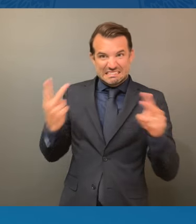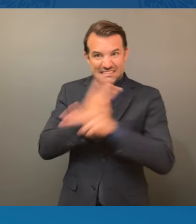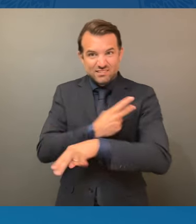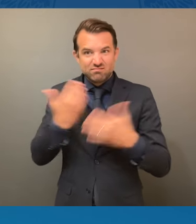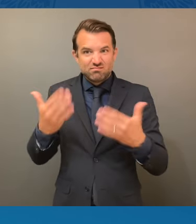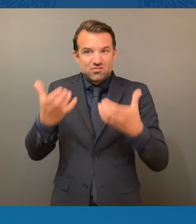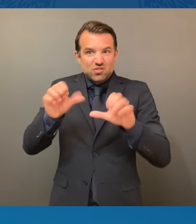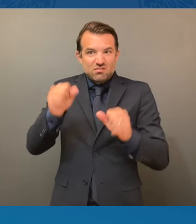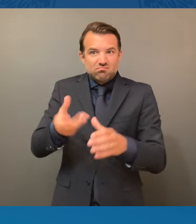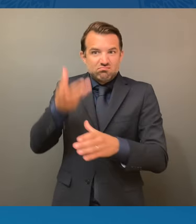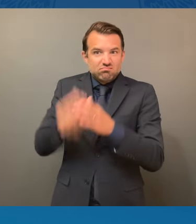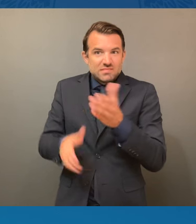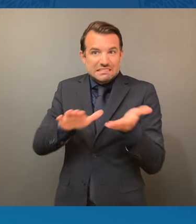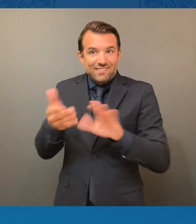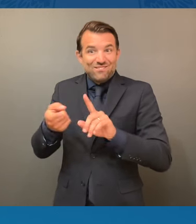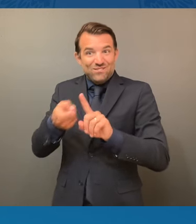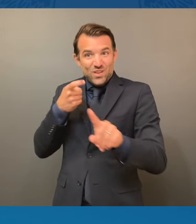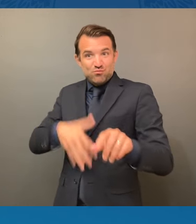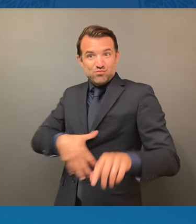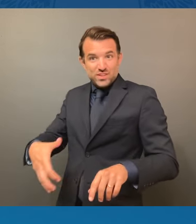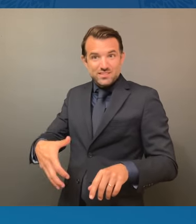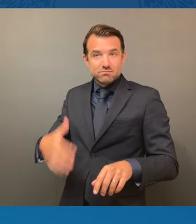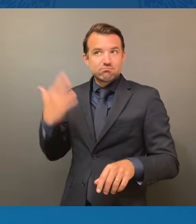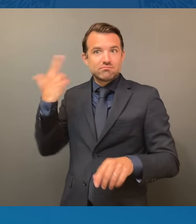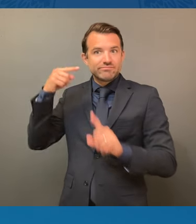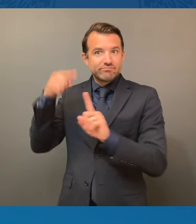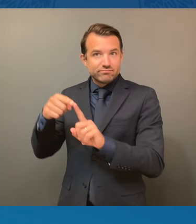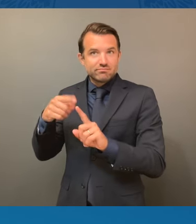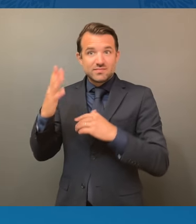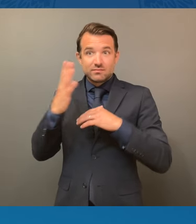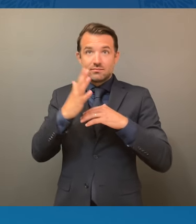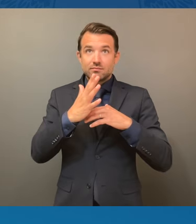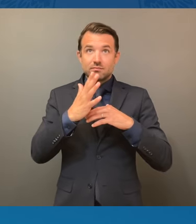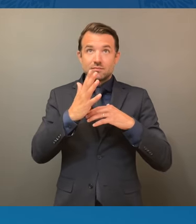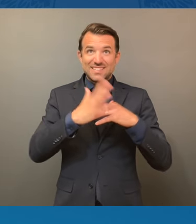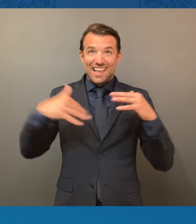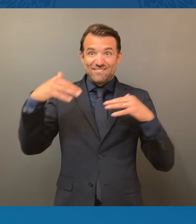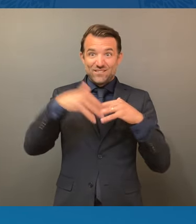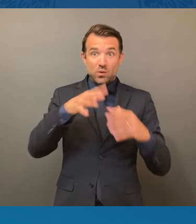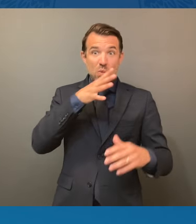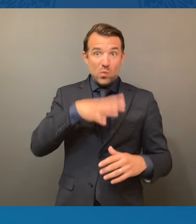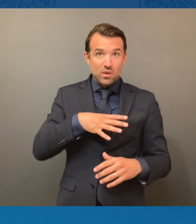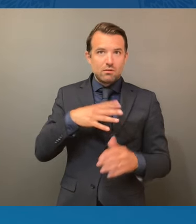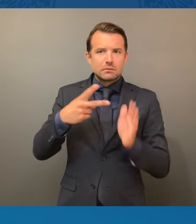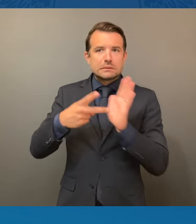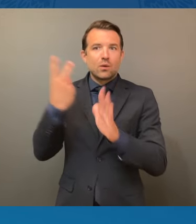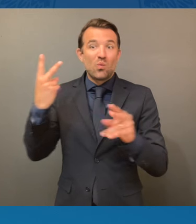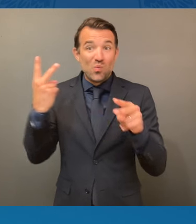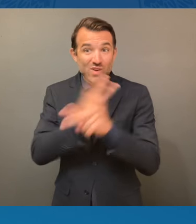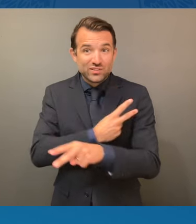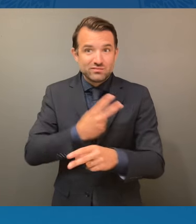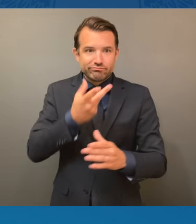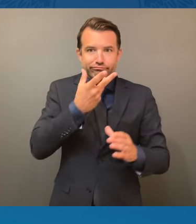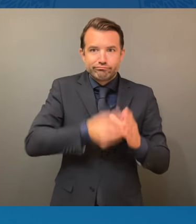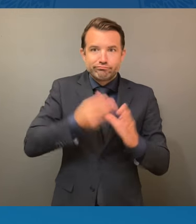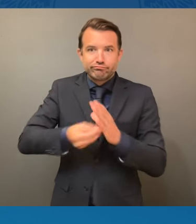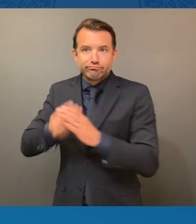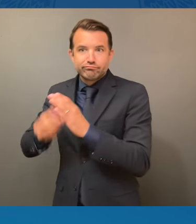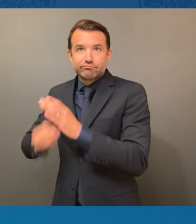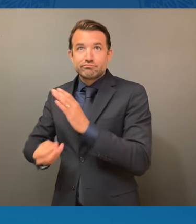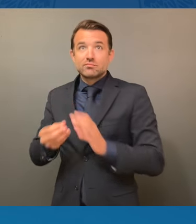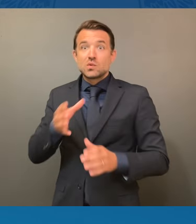causes. Native American women are more than twice as likely to die. Rural women are more